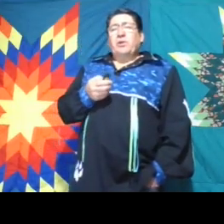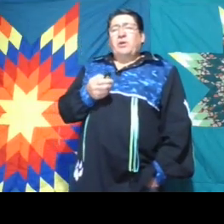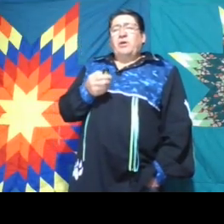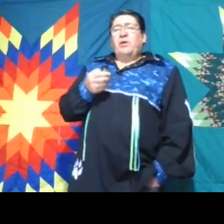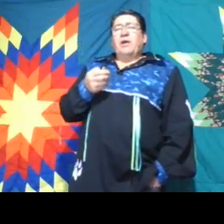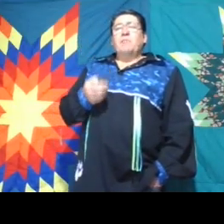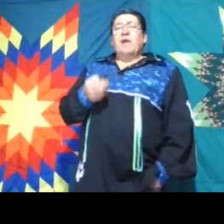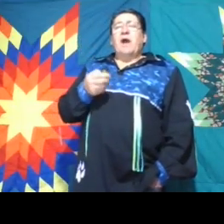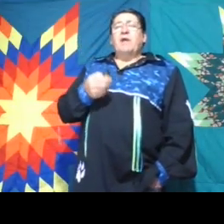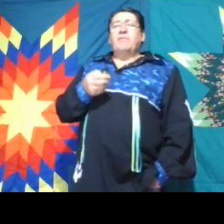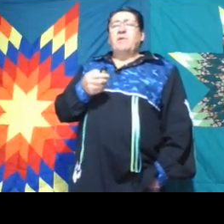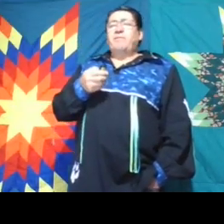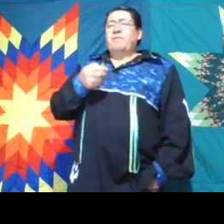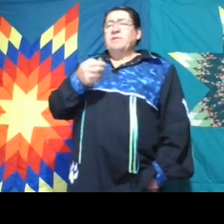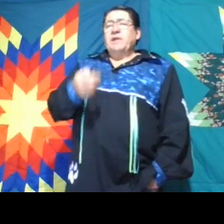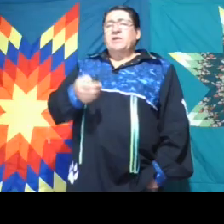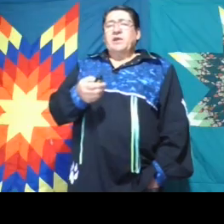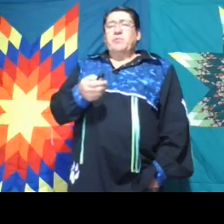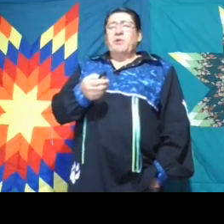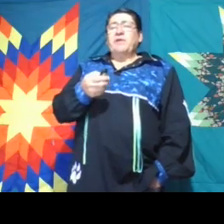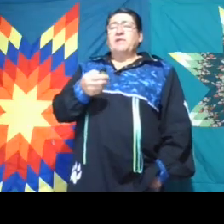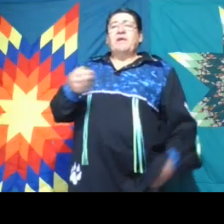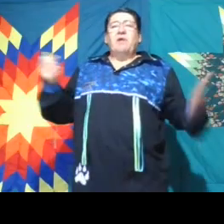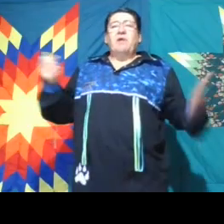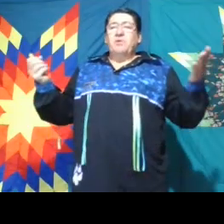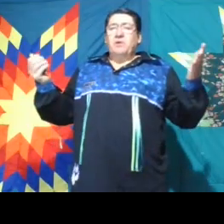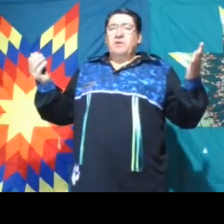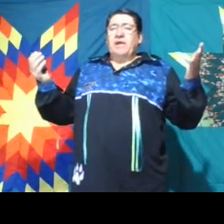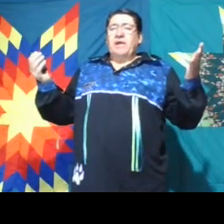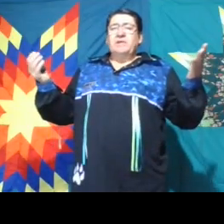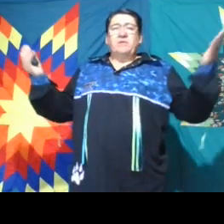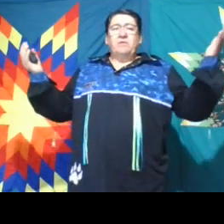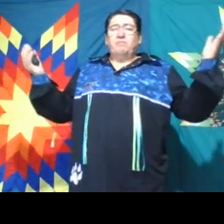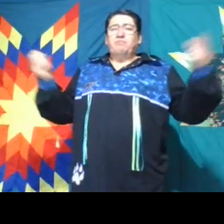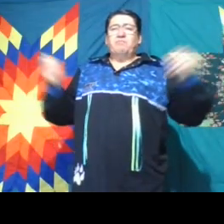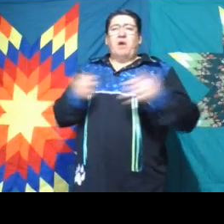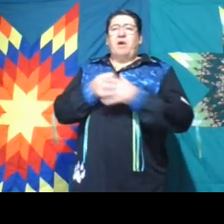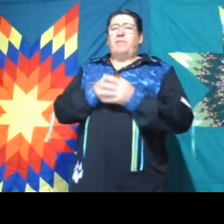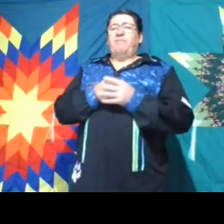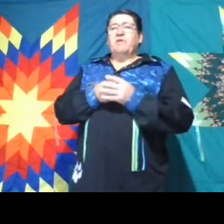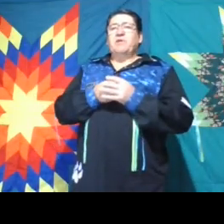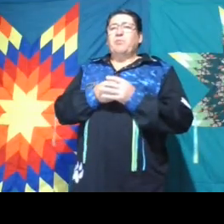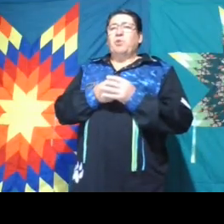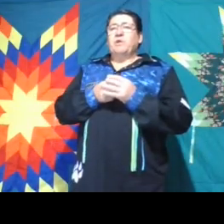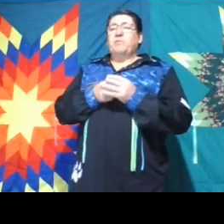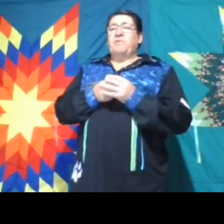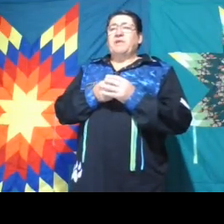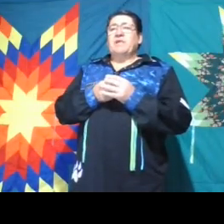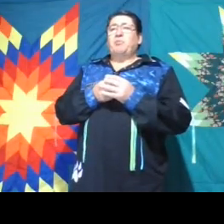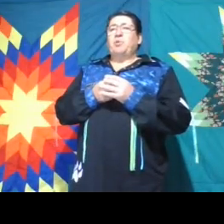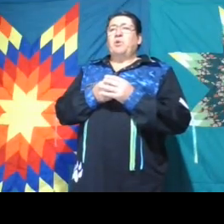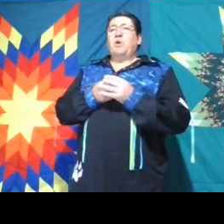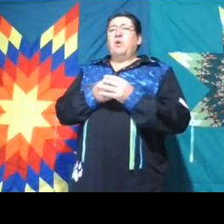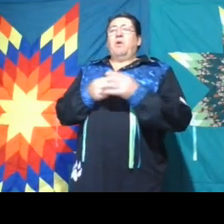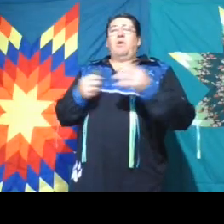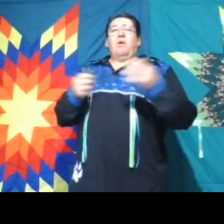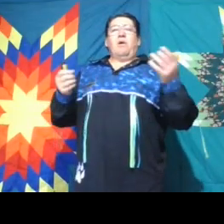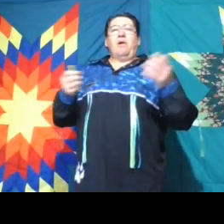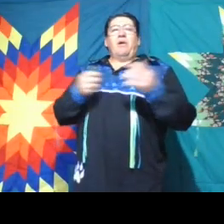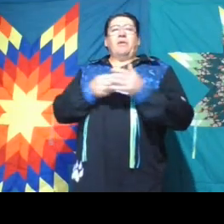youth coming out of our First Nation community, say around the oil sands. So Fort Chippewa's a perfect example.